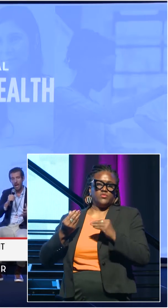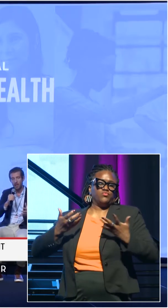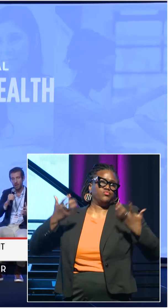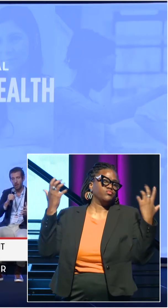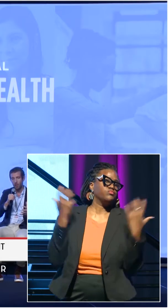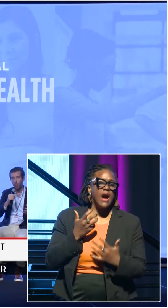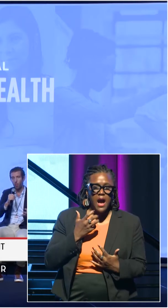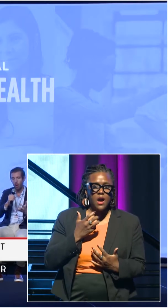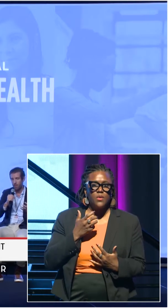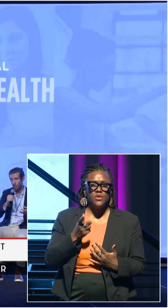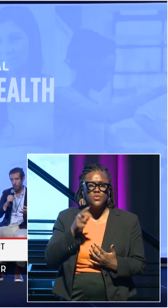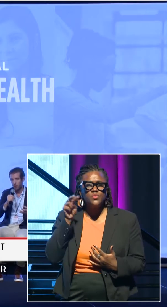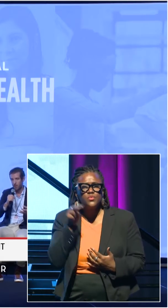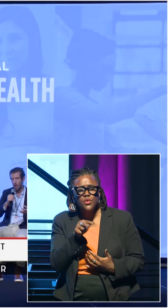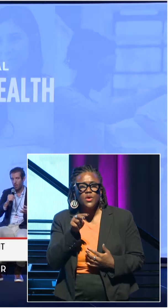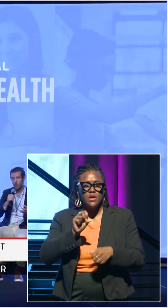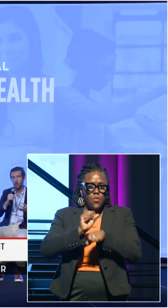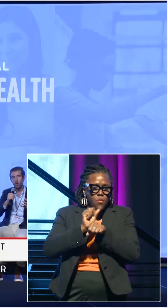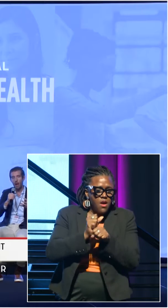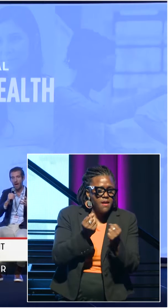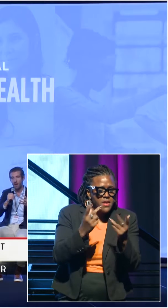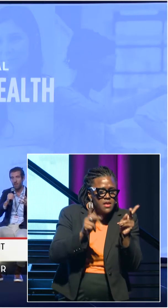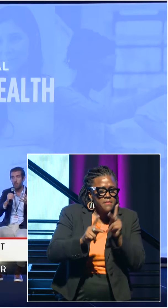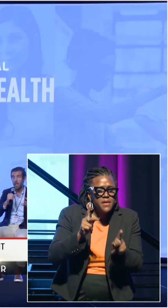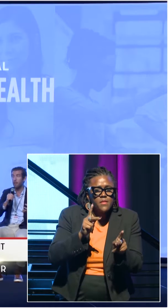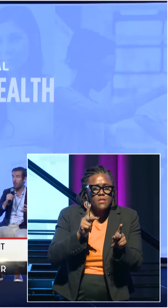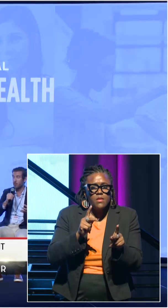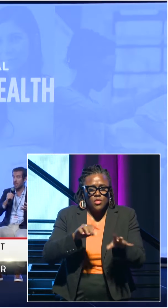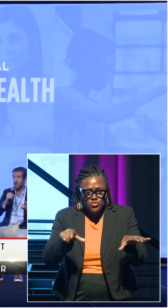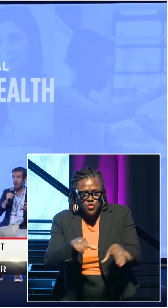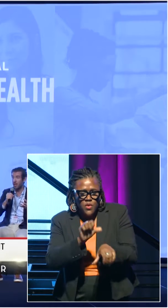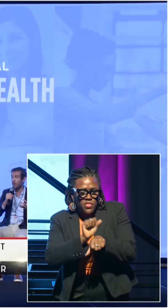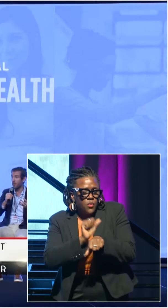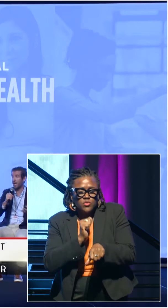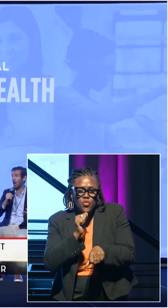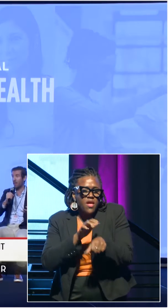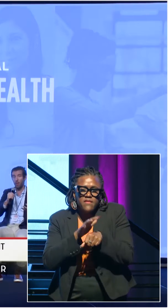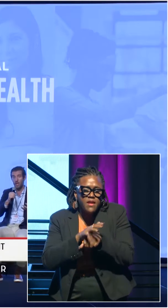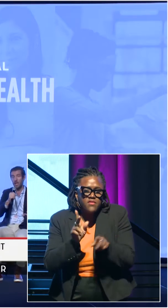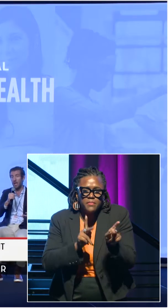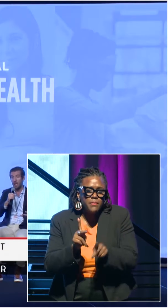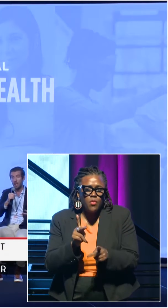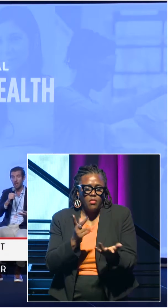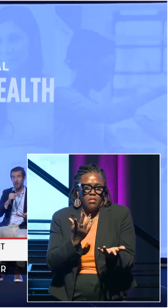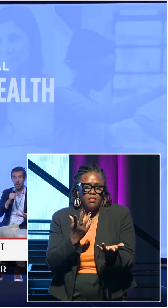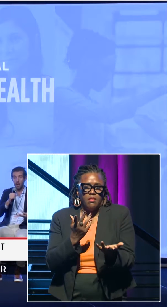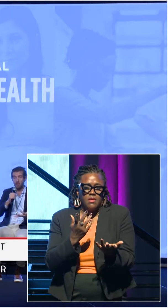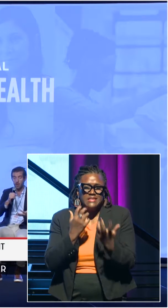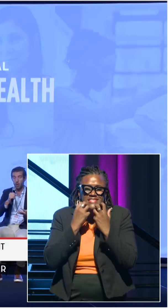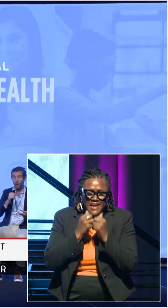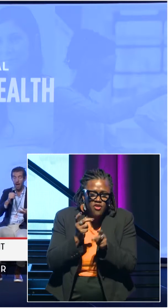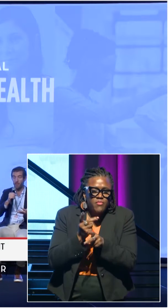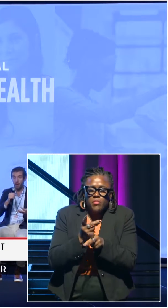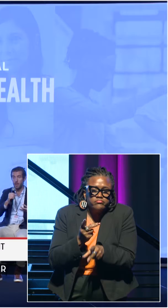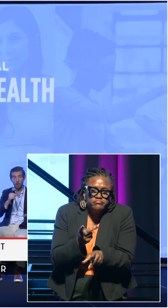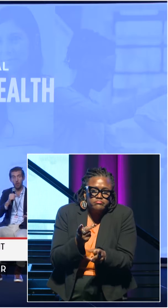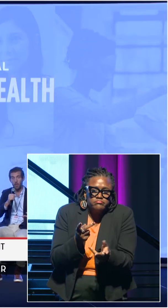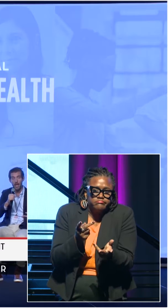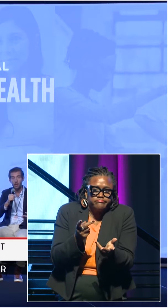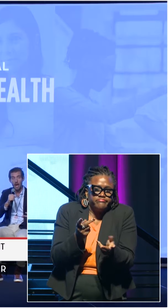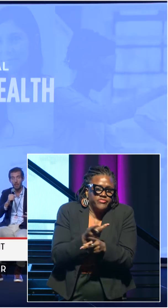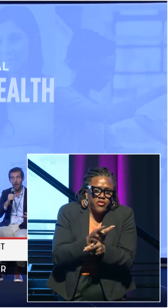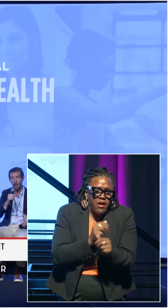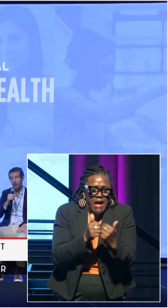just look at the workforce, we just don't have enough people to deliver the care that we need to every